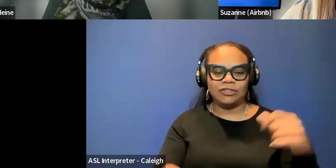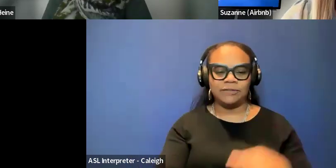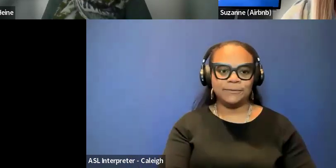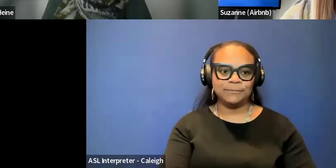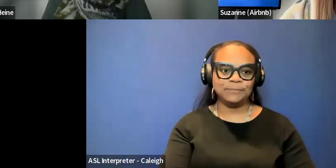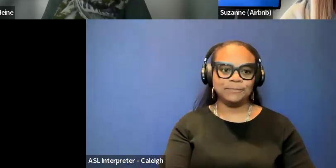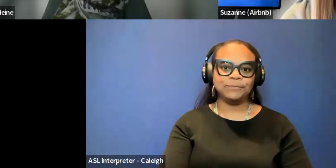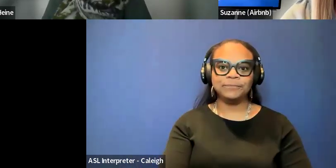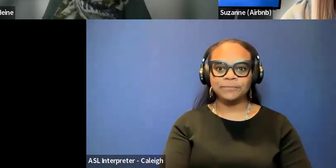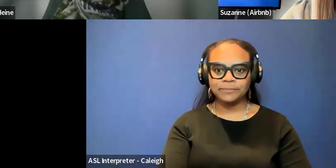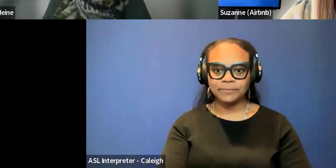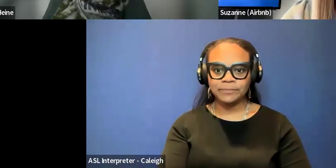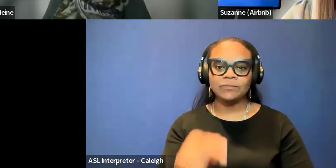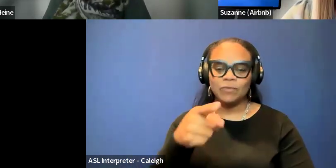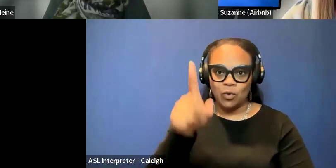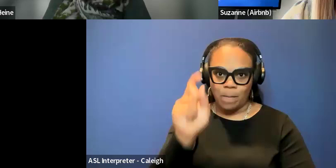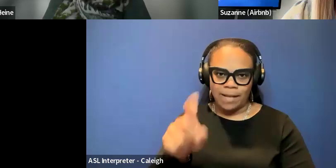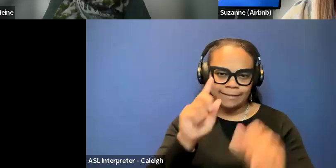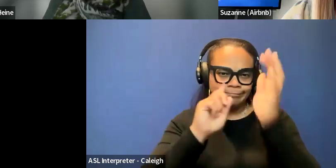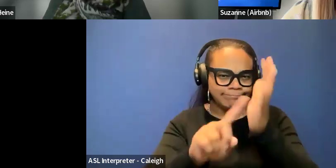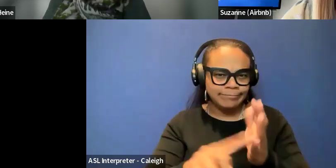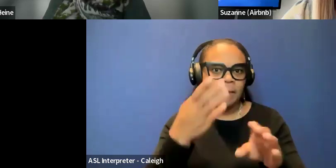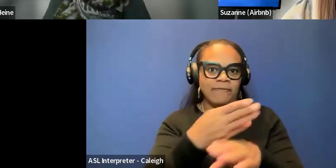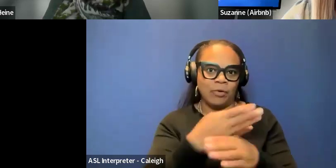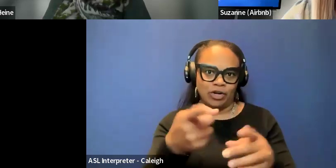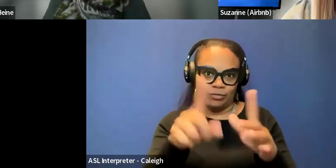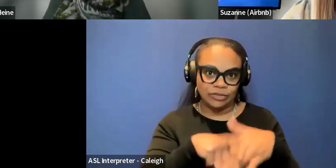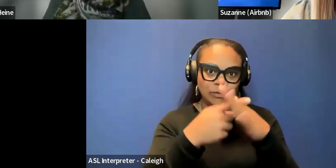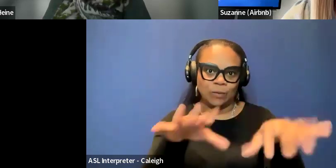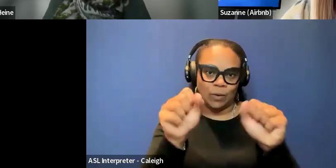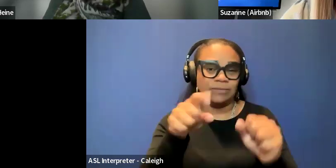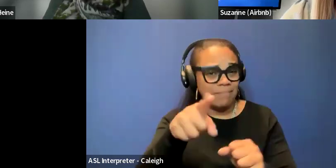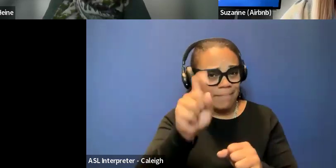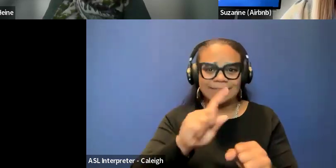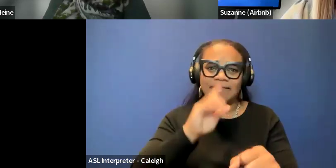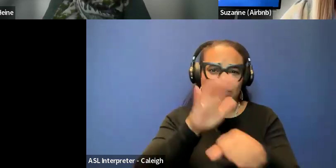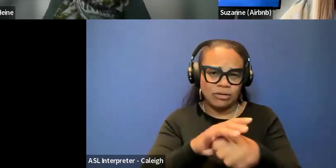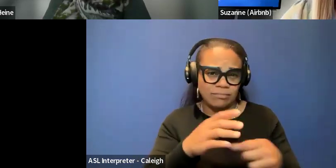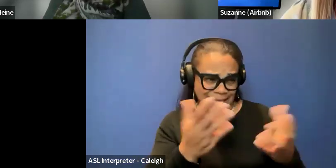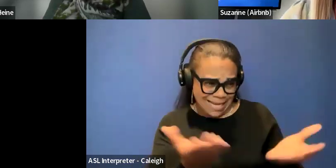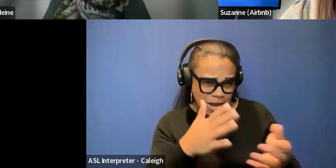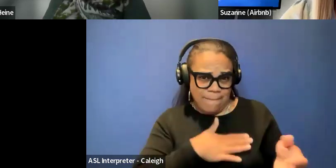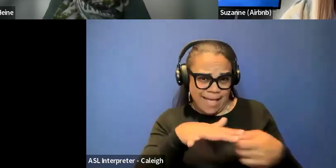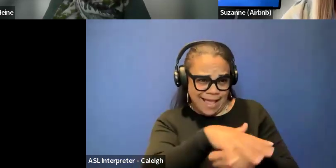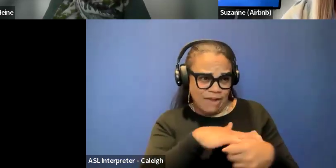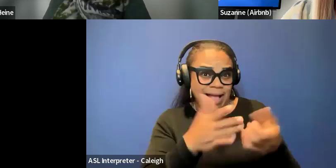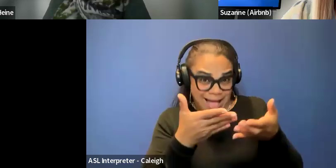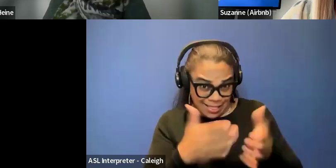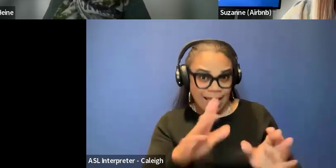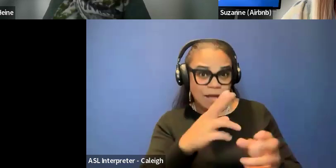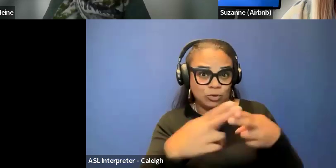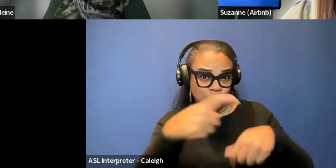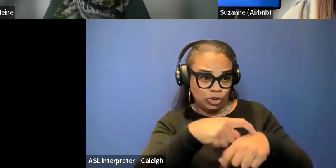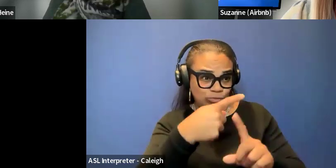need to do your due diligence before you host. So confirming that short-term rentals are allowed in your area, making sure they're not prohibited by